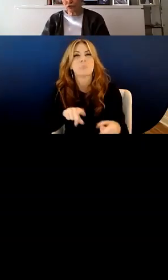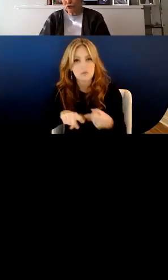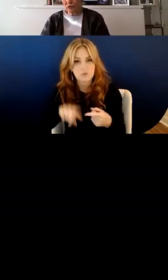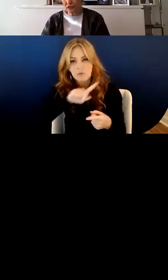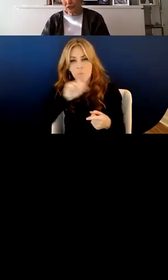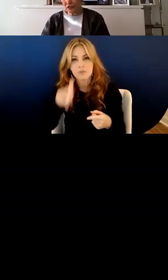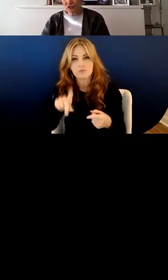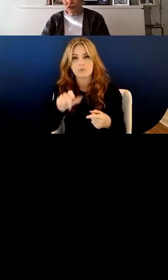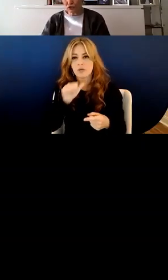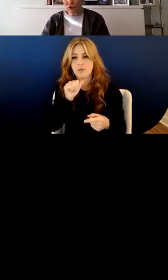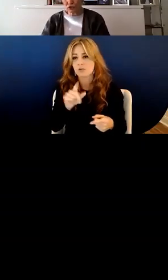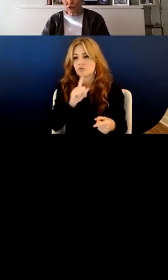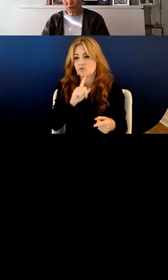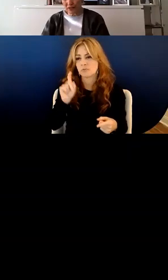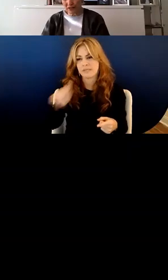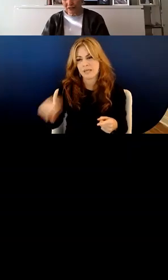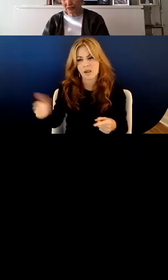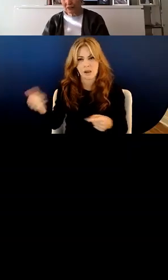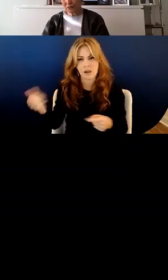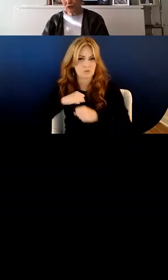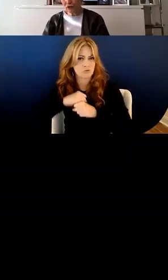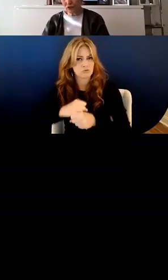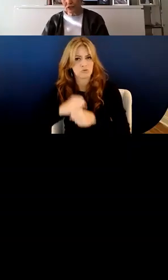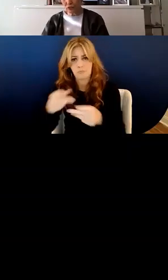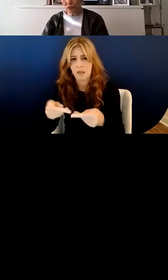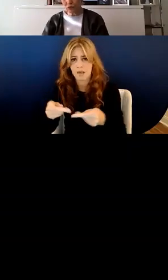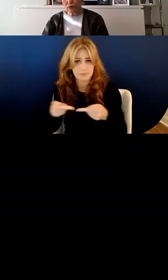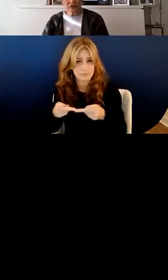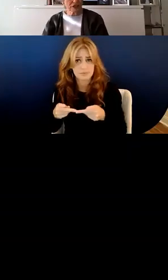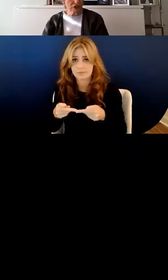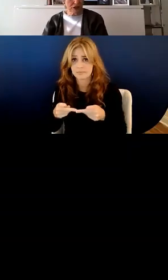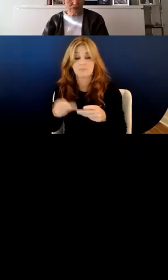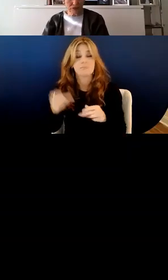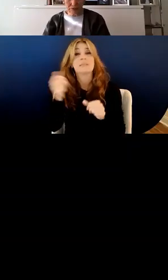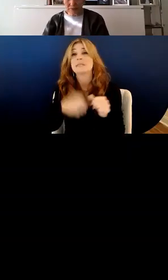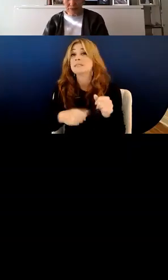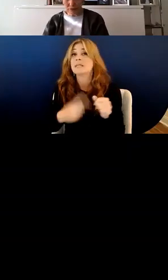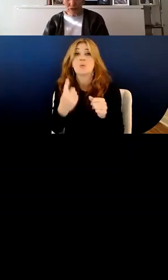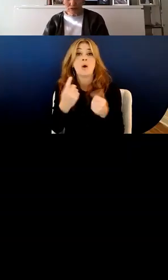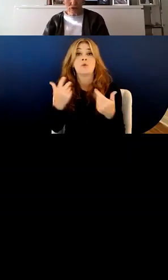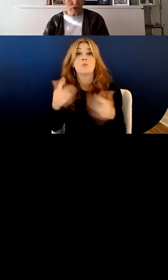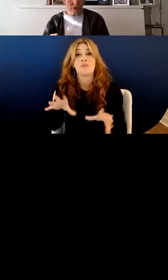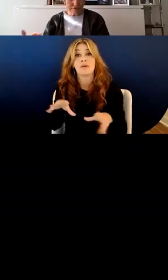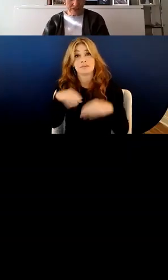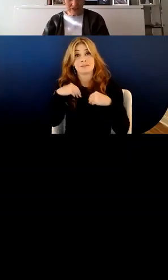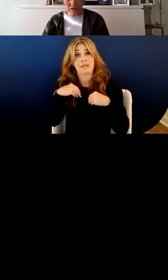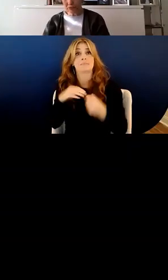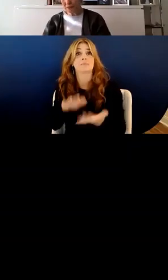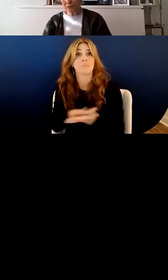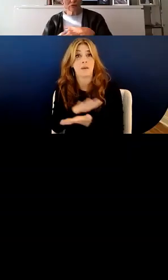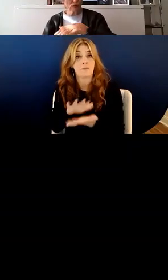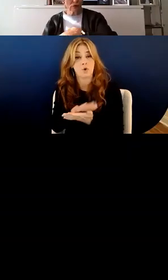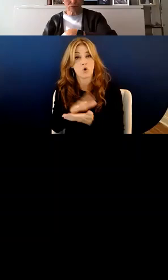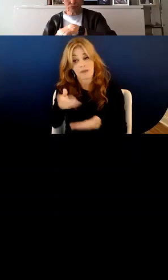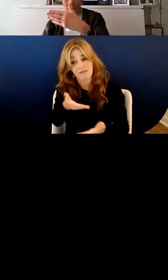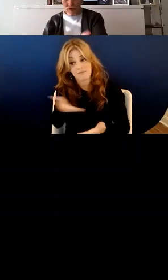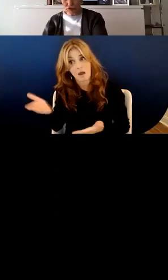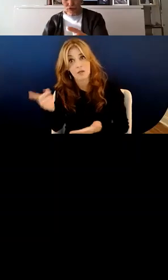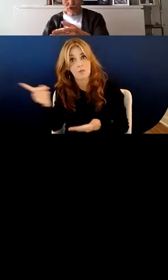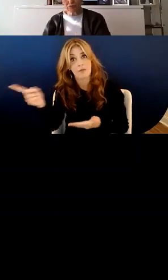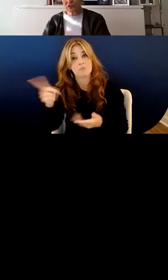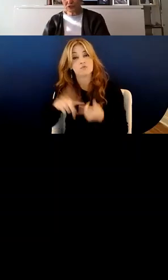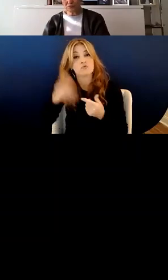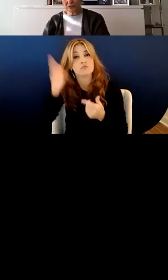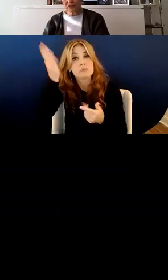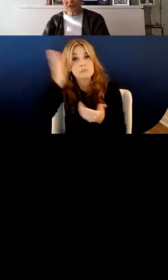even sure we need another secure spot, because anyone with an accepted paper or an invited paper or graduate